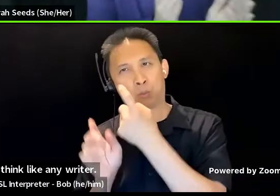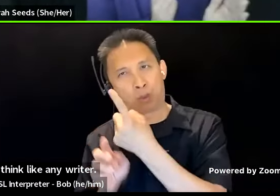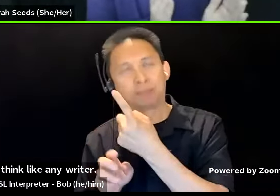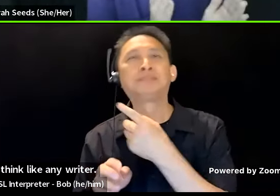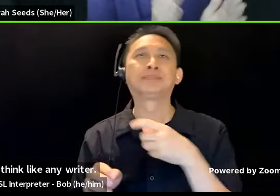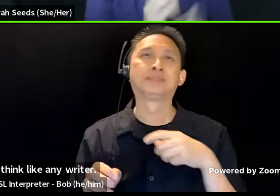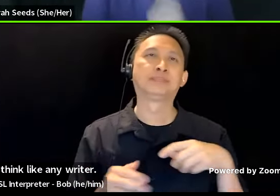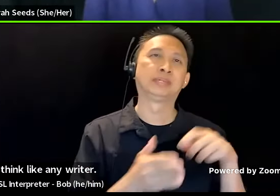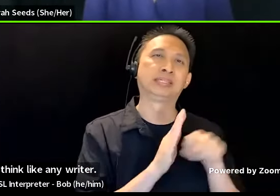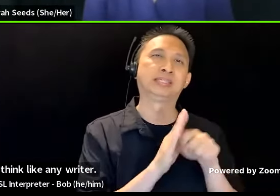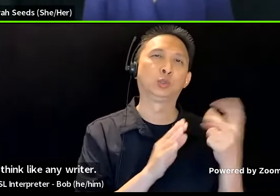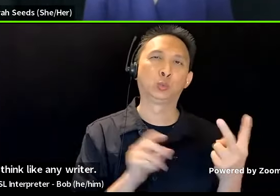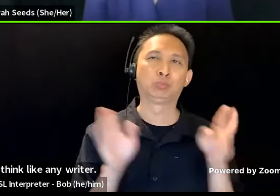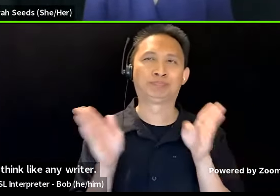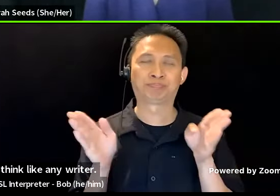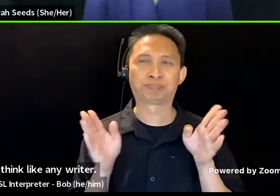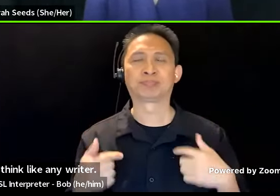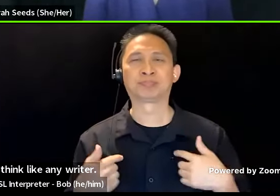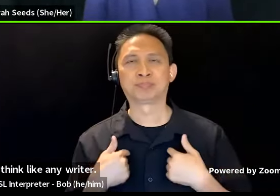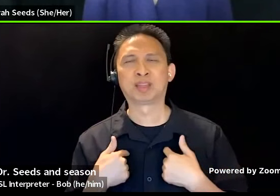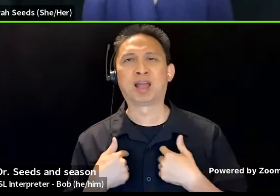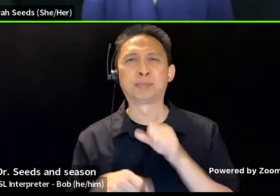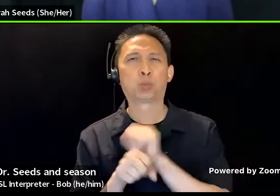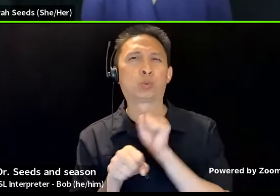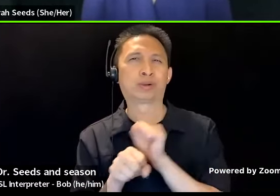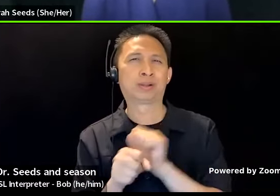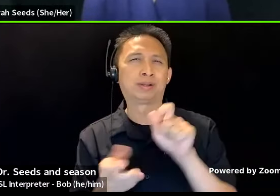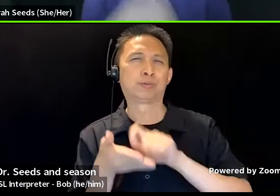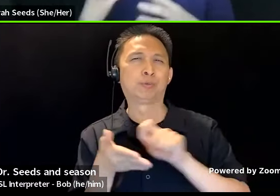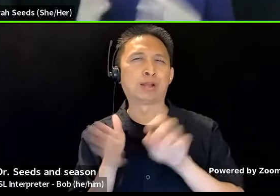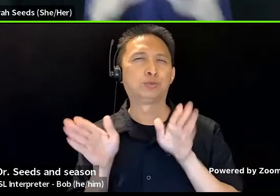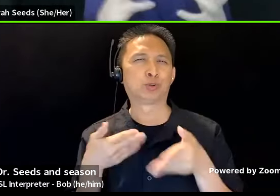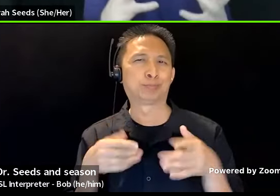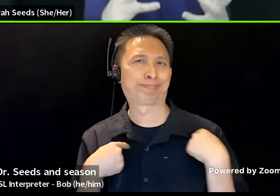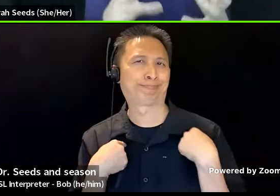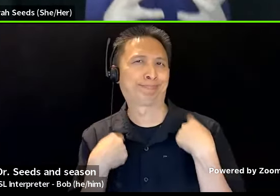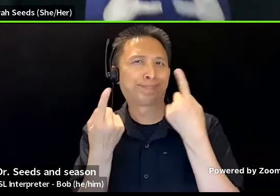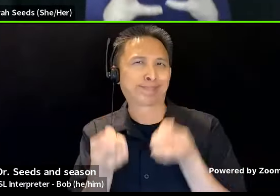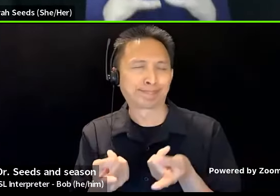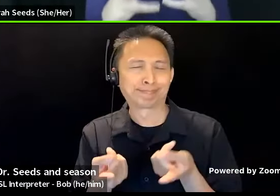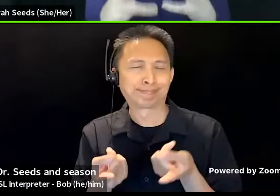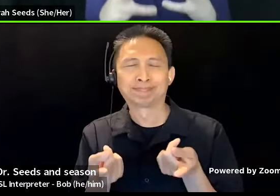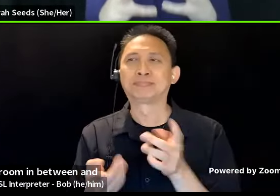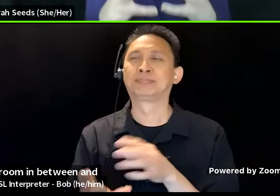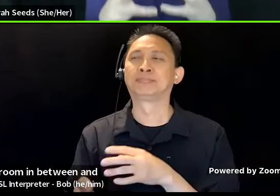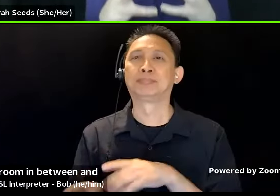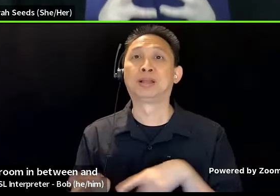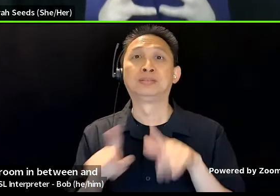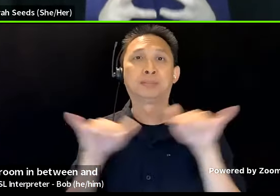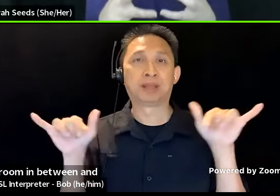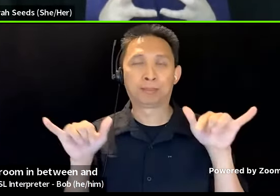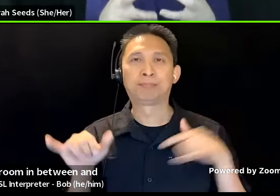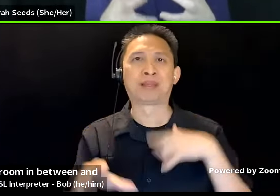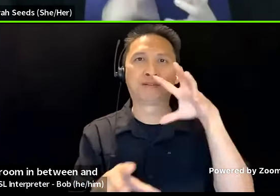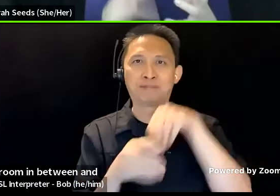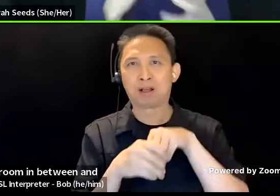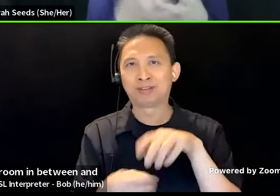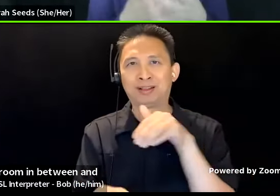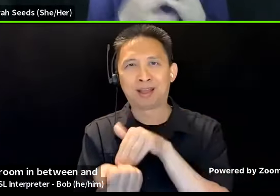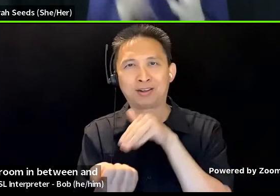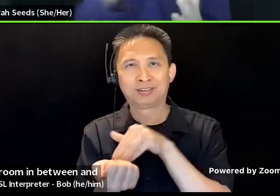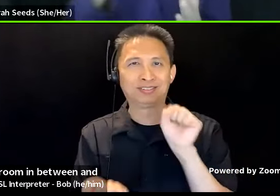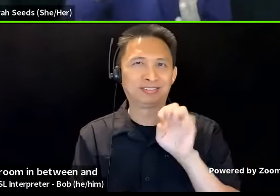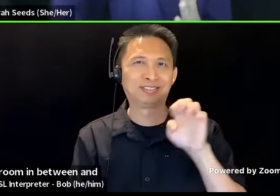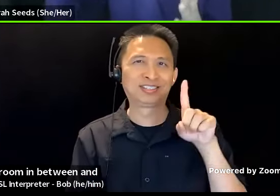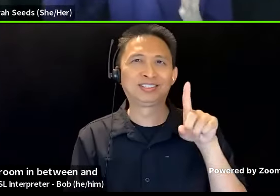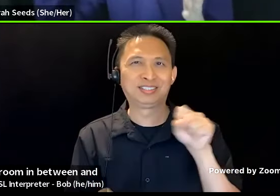even season 2, I had been in a writer's room in between. And I also was so engrossed in the world of Dr. Seeds, and me and